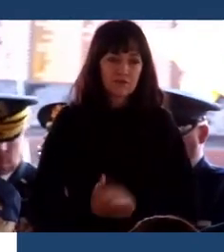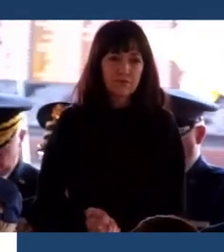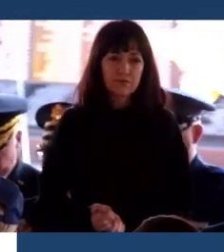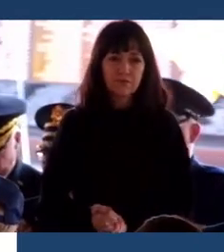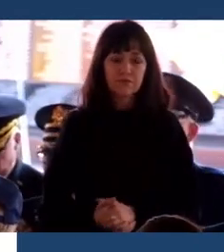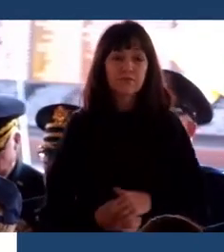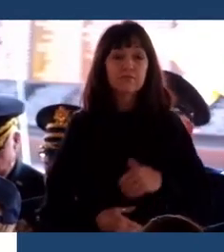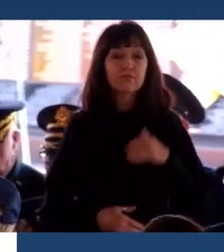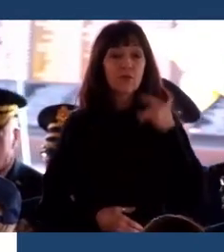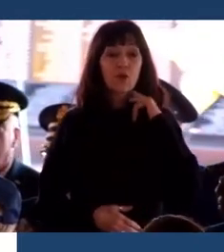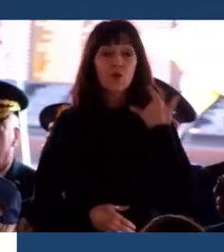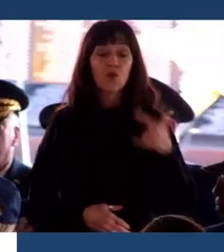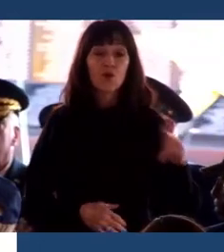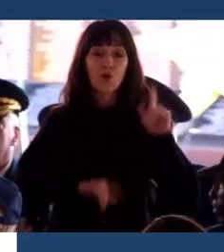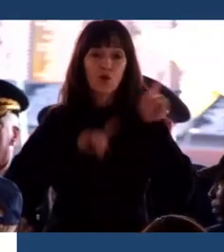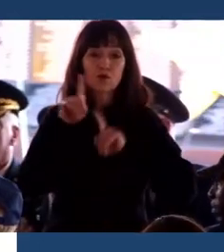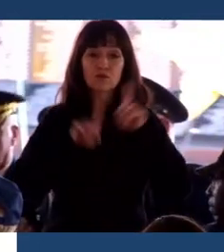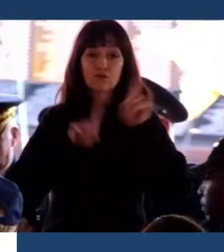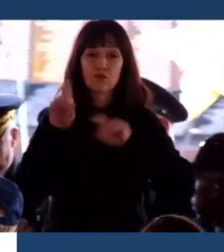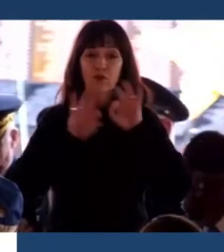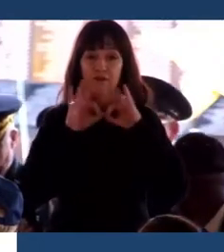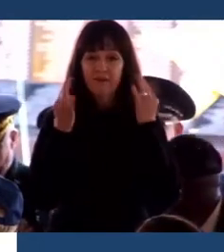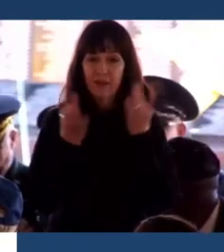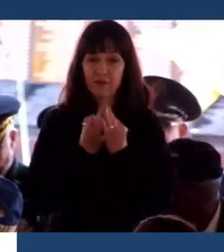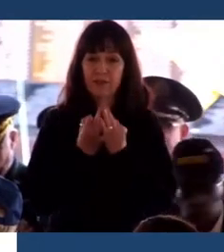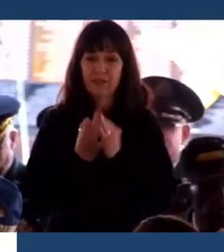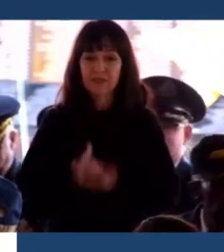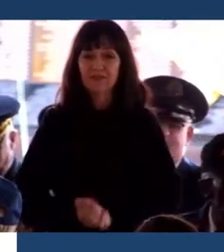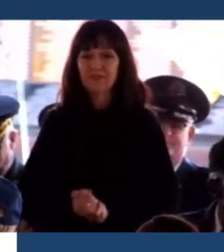Gold Star Family, Delaware Chapter.